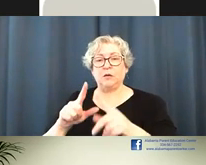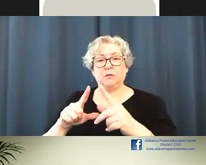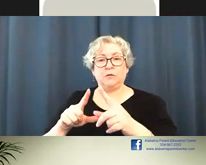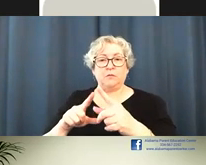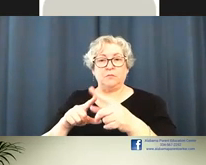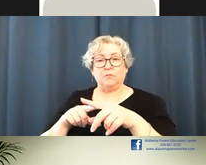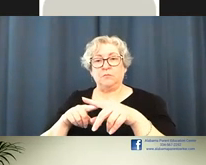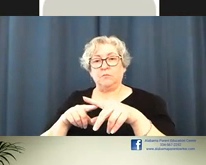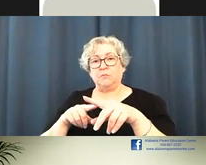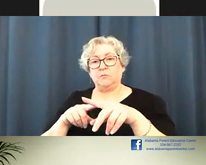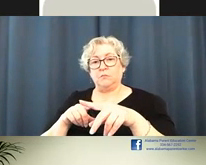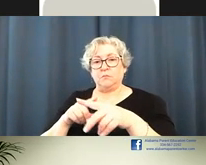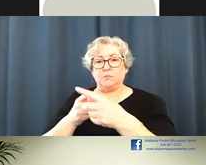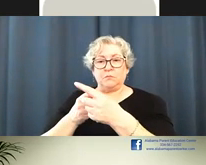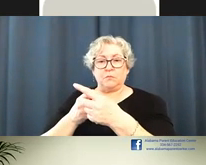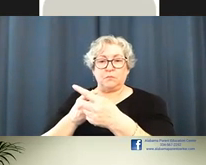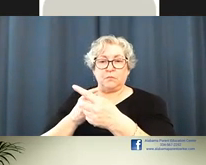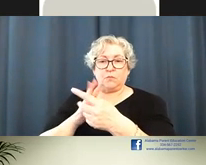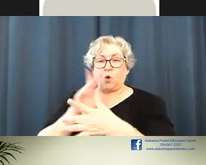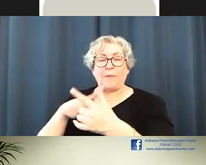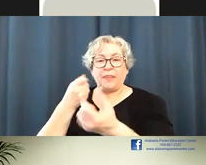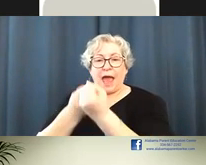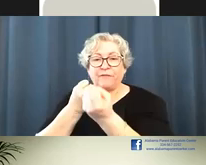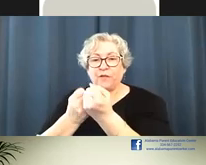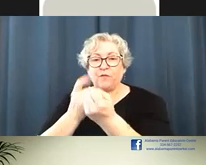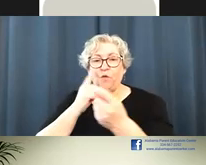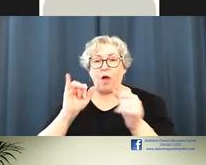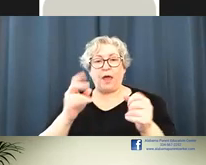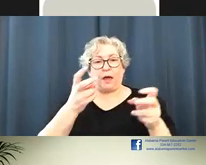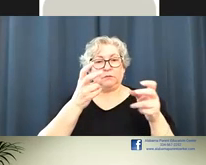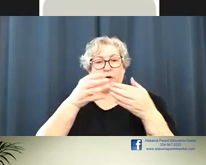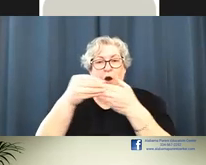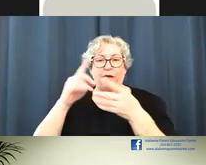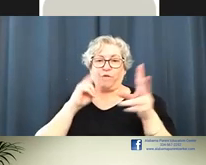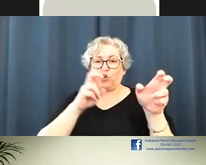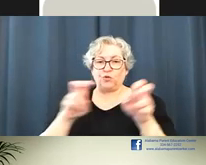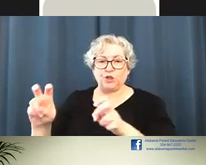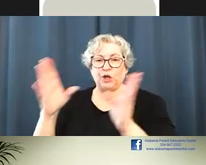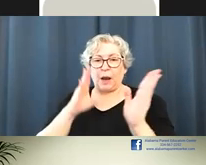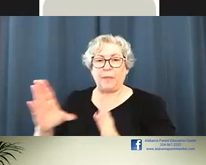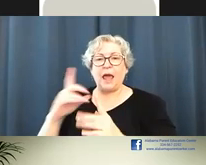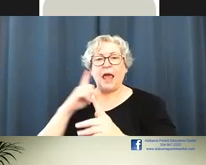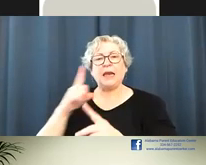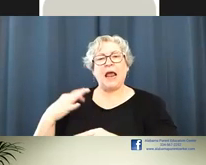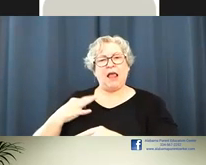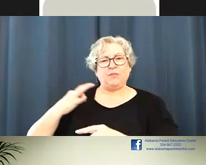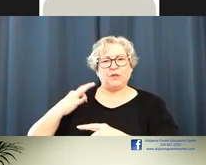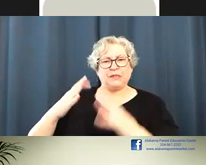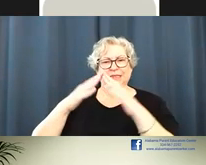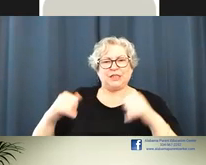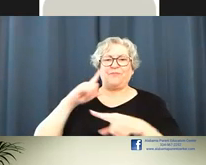the regulations that guide transition planning, and of the eligibility systems within each